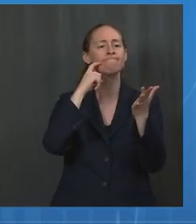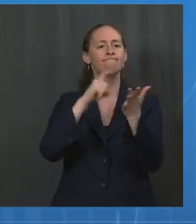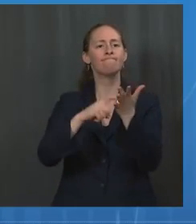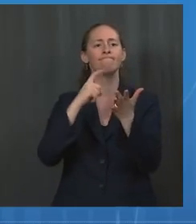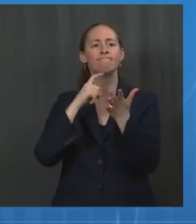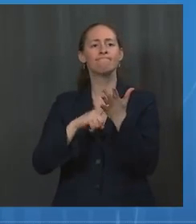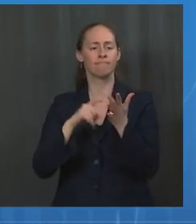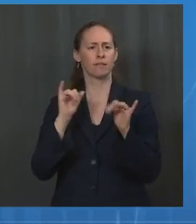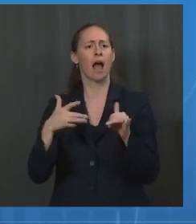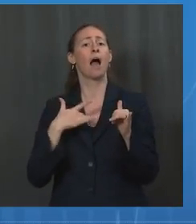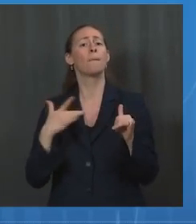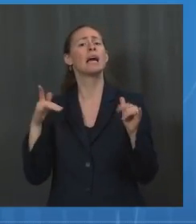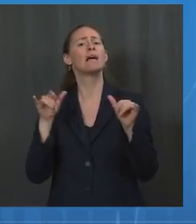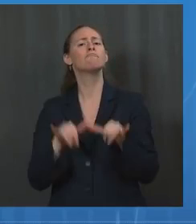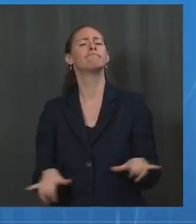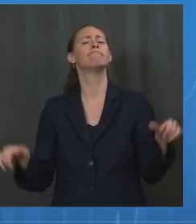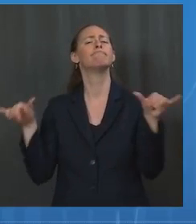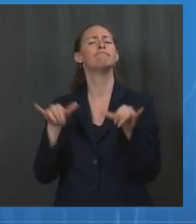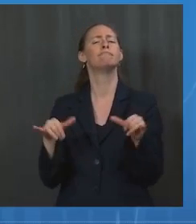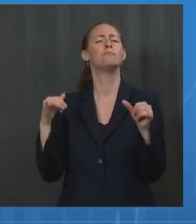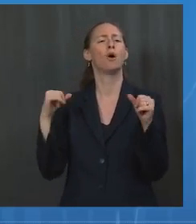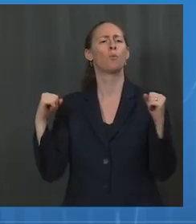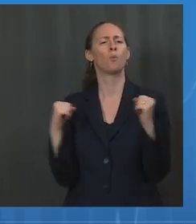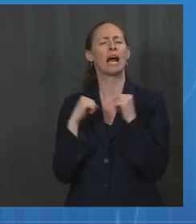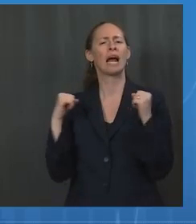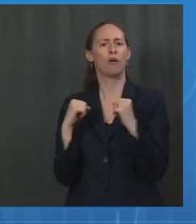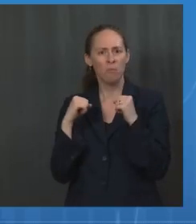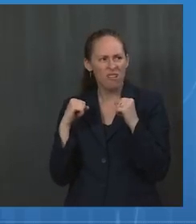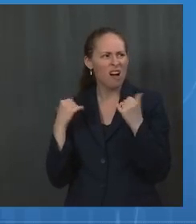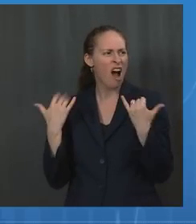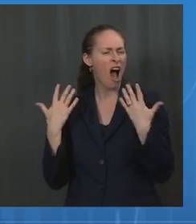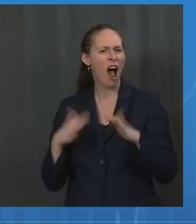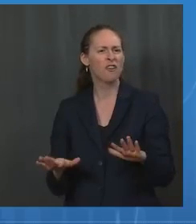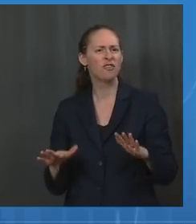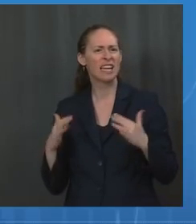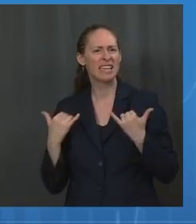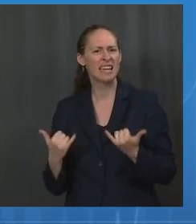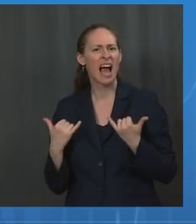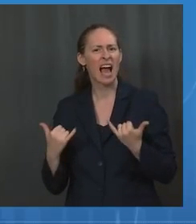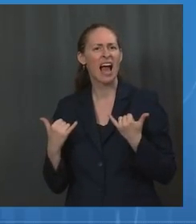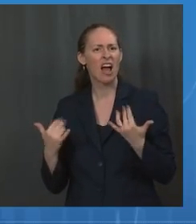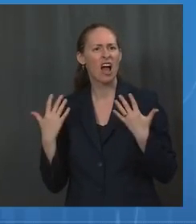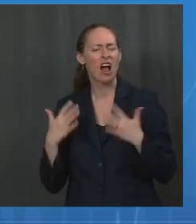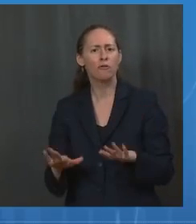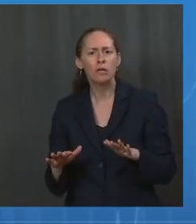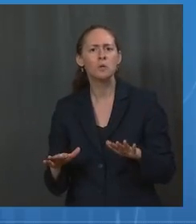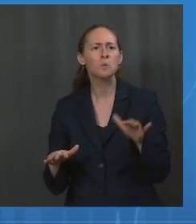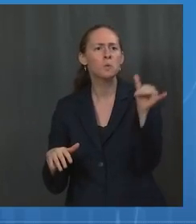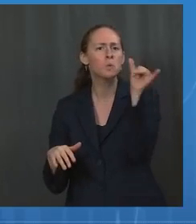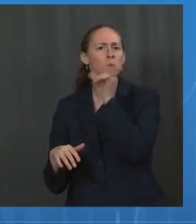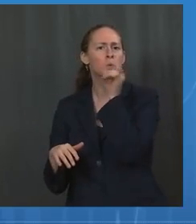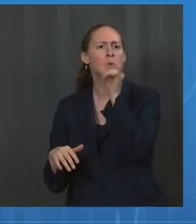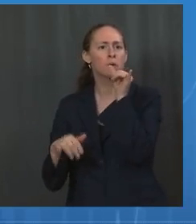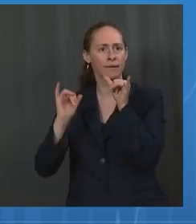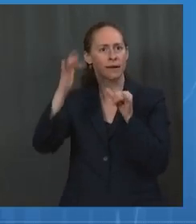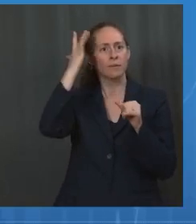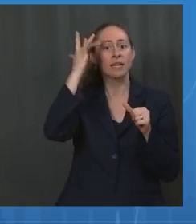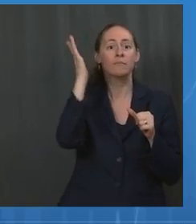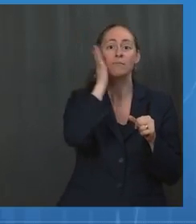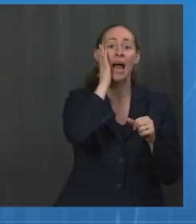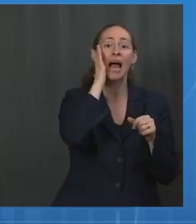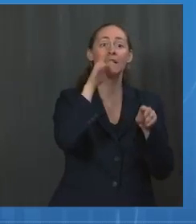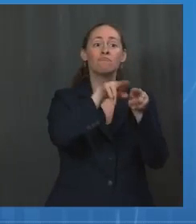in the winter months. So that is actually also contributing to the hospital bed, pediatric hospital bed crunch.